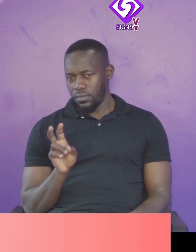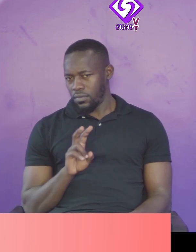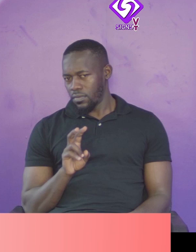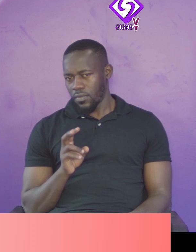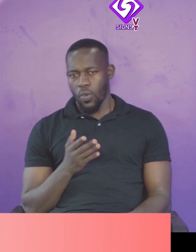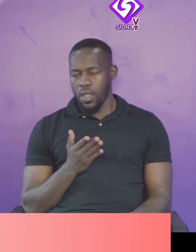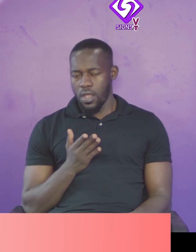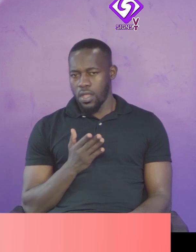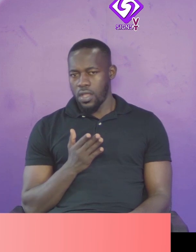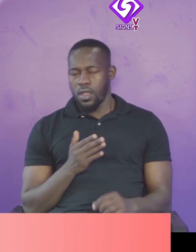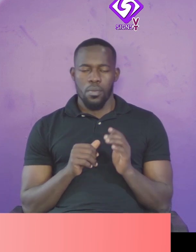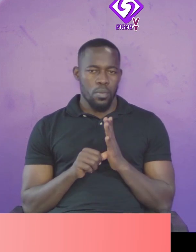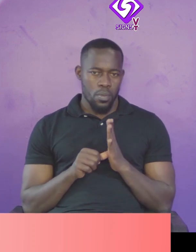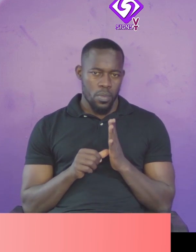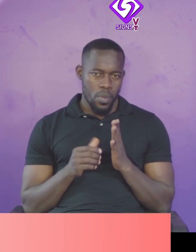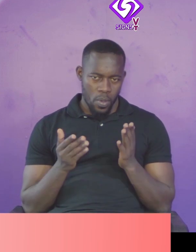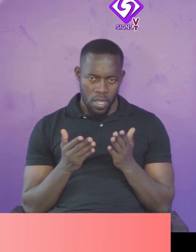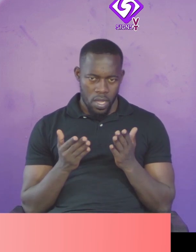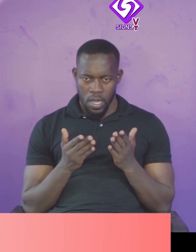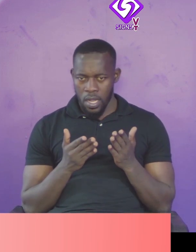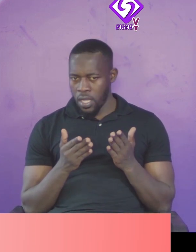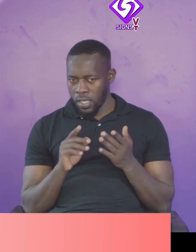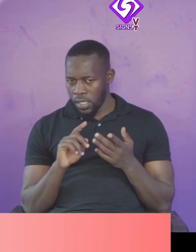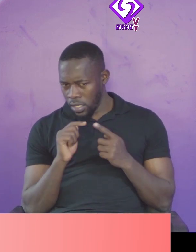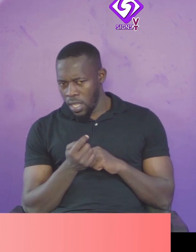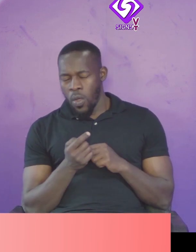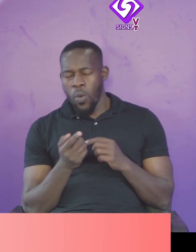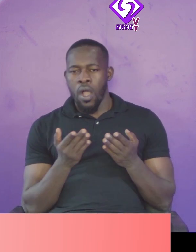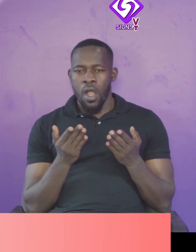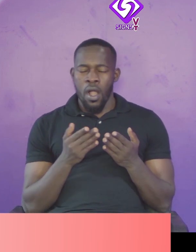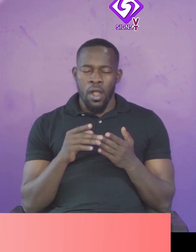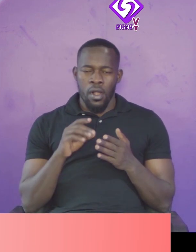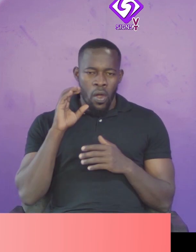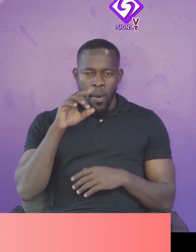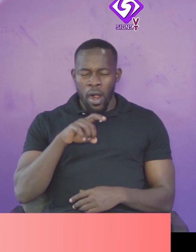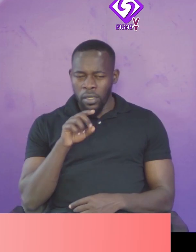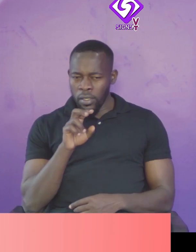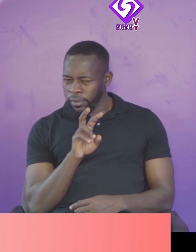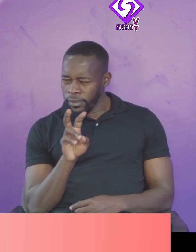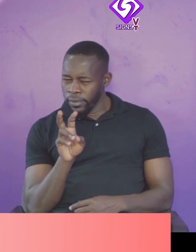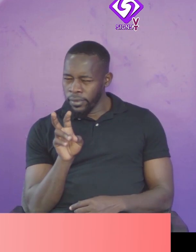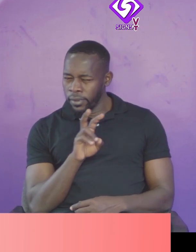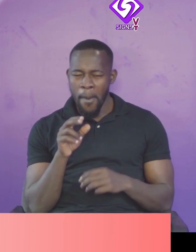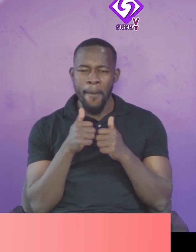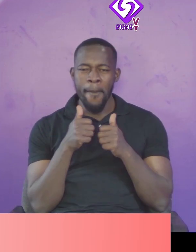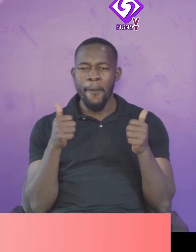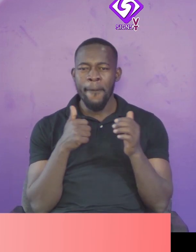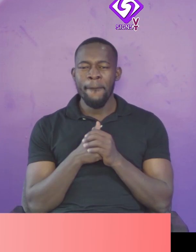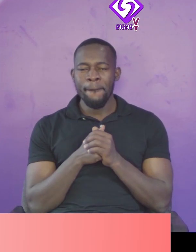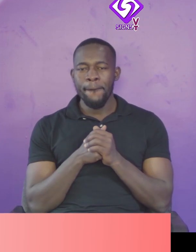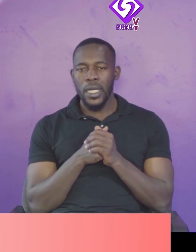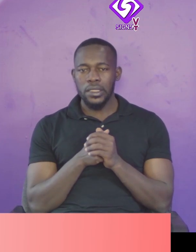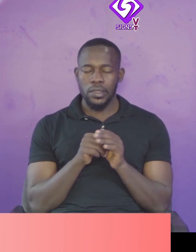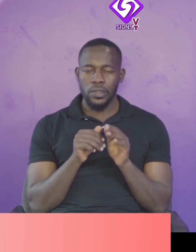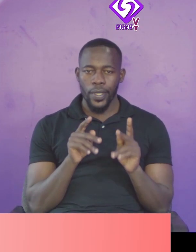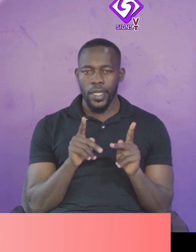where they need fixation and he just fixes it. If time allowed,